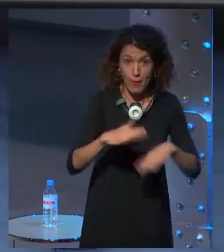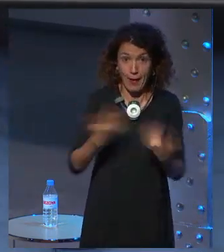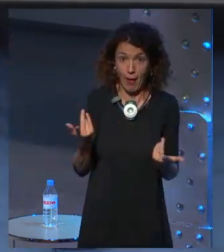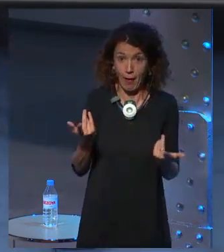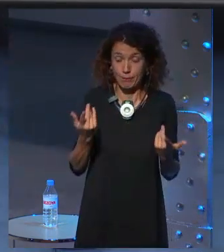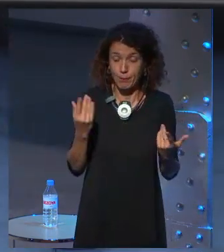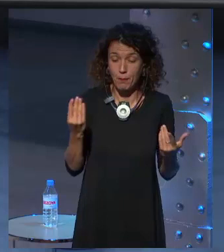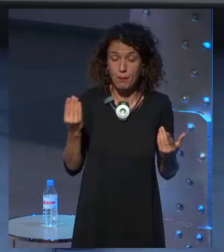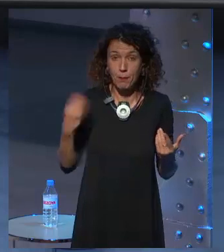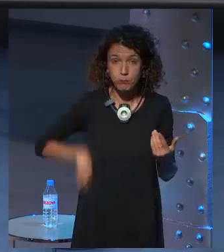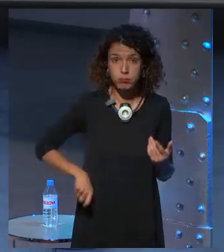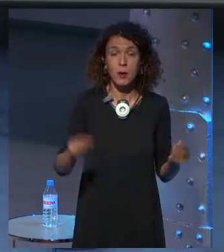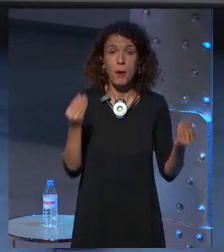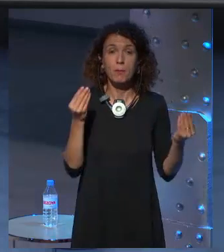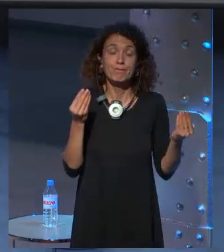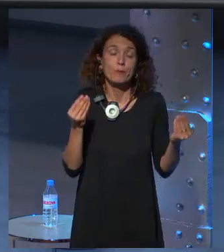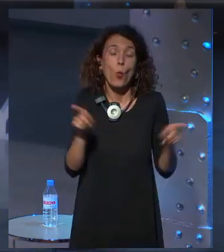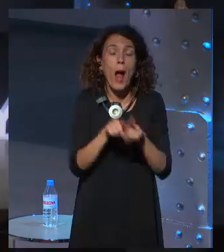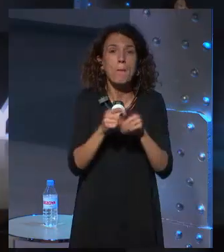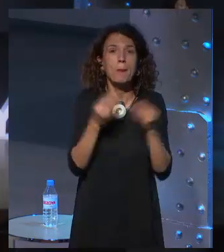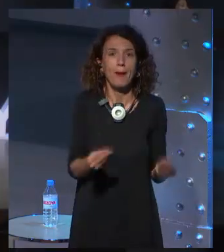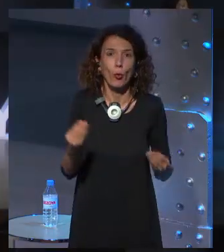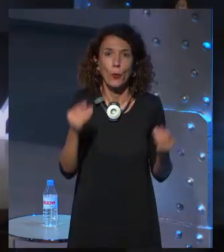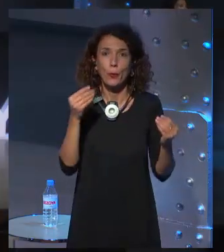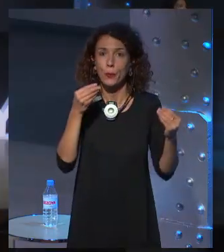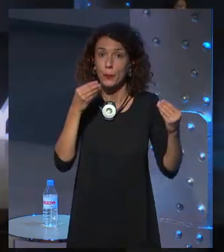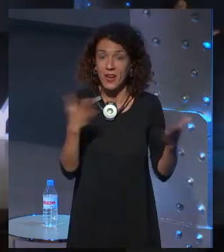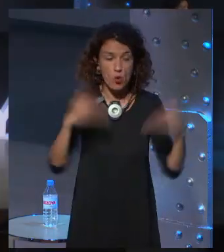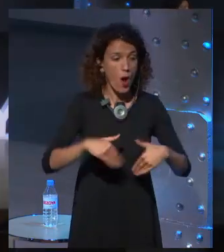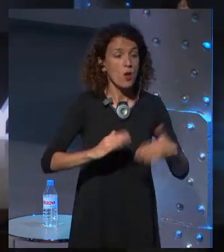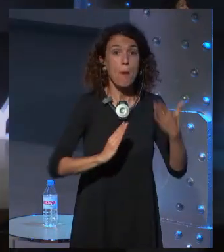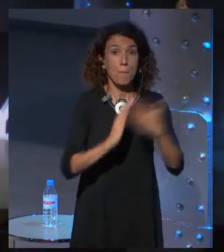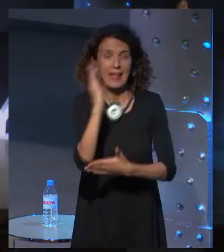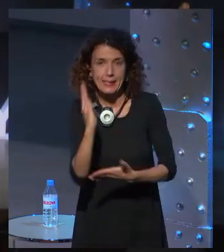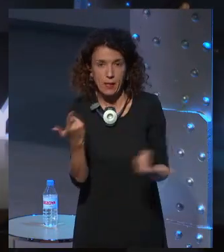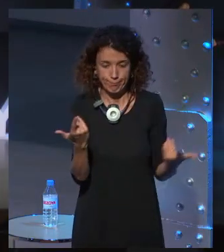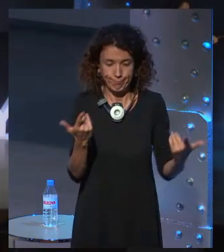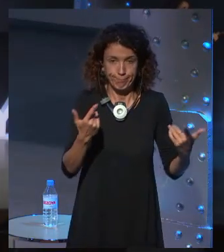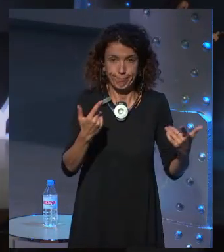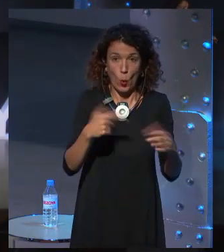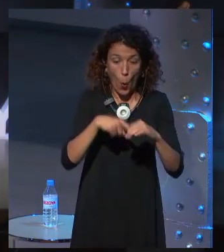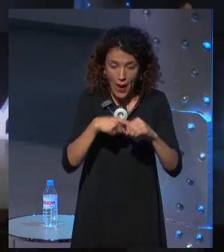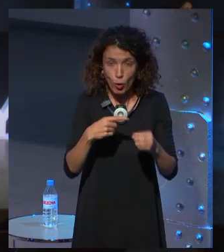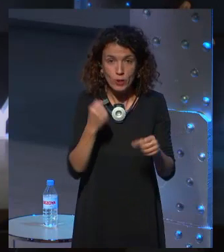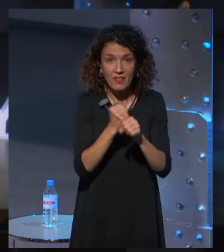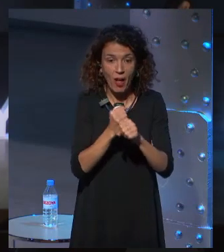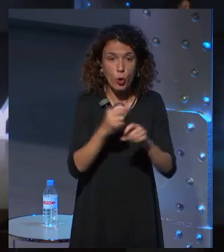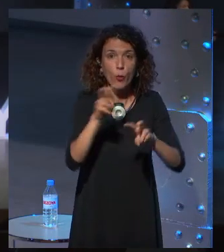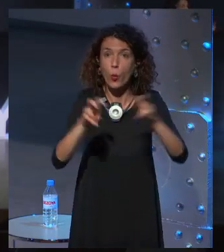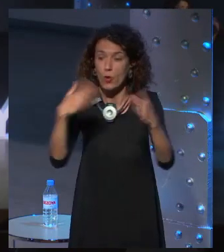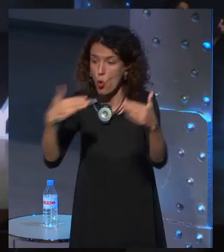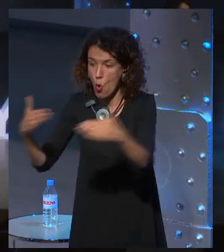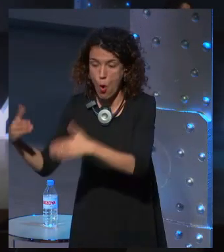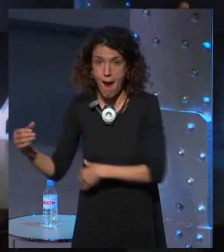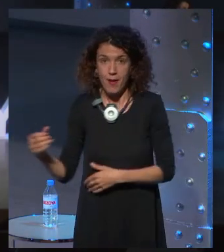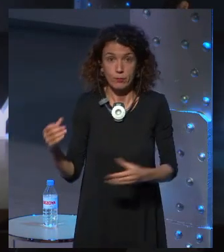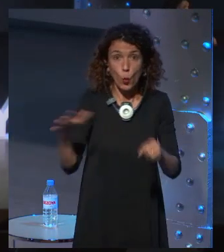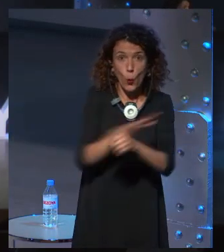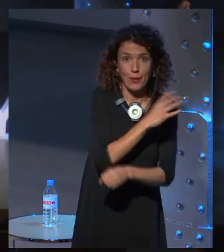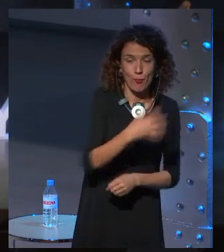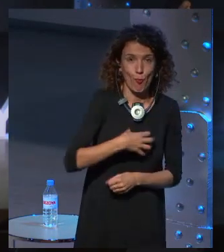In the United States, our companies are now spending more money on the training of their employees than all the money that's spent in higher